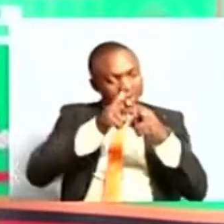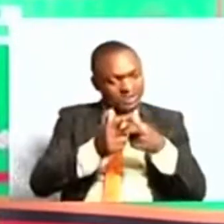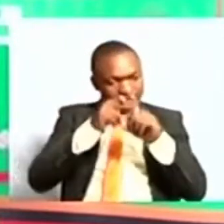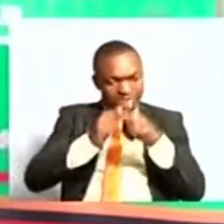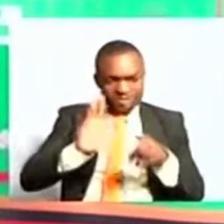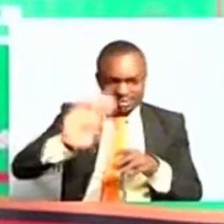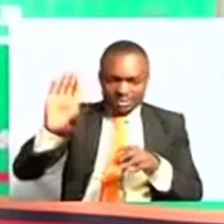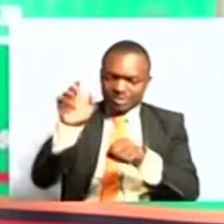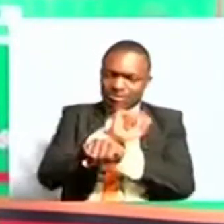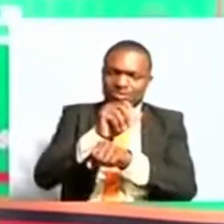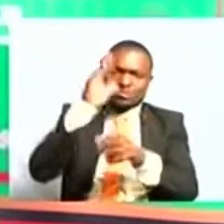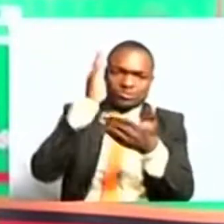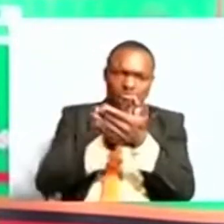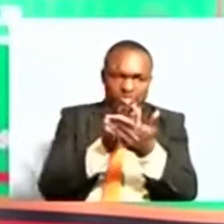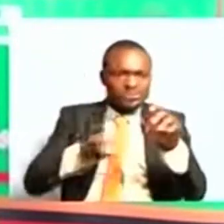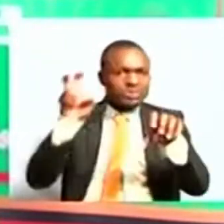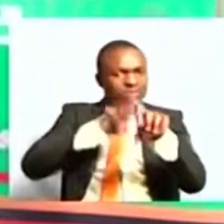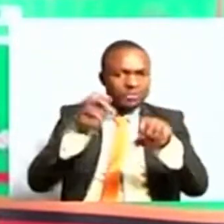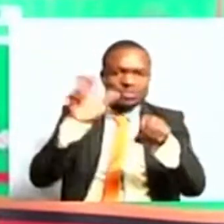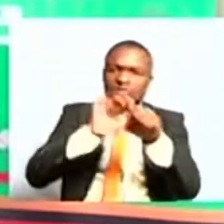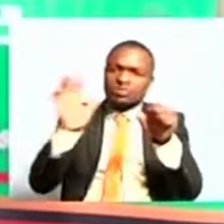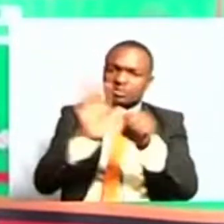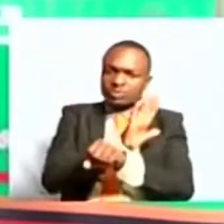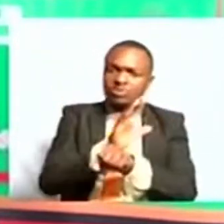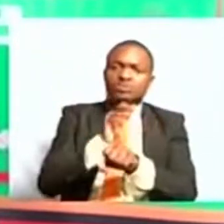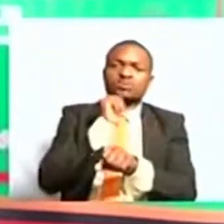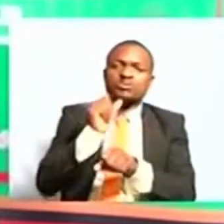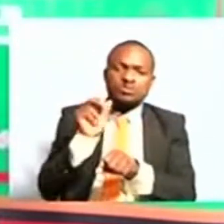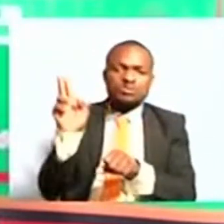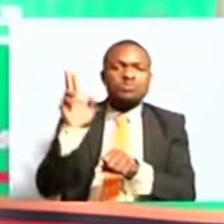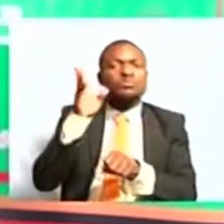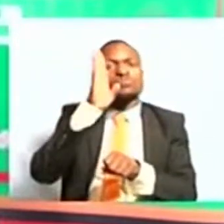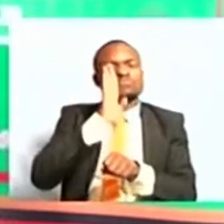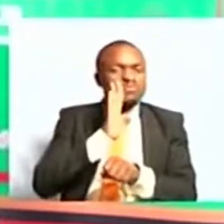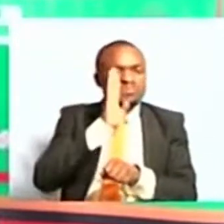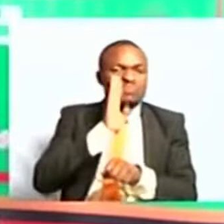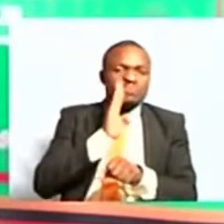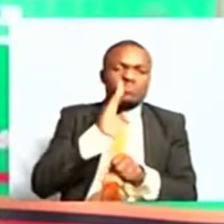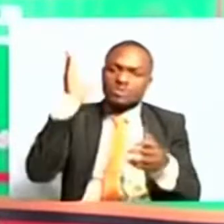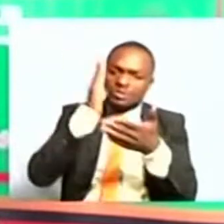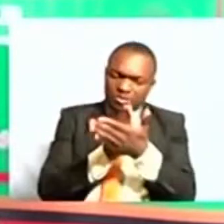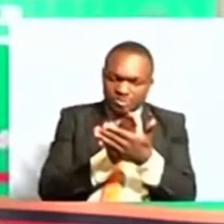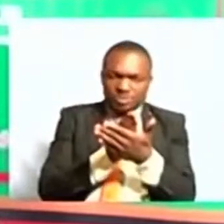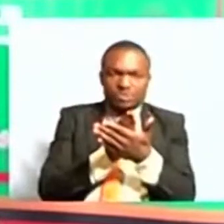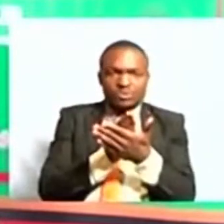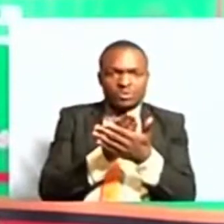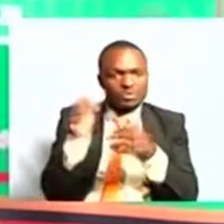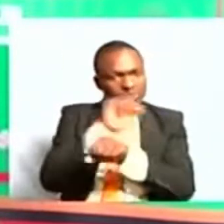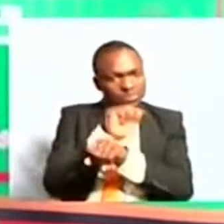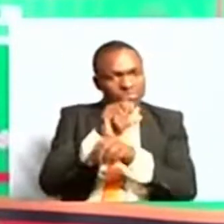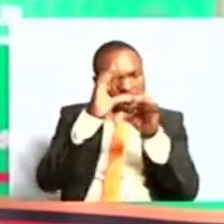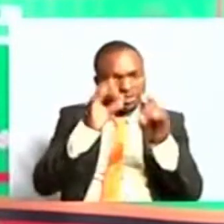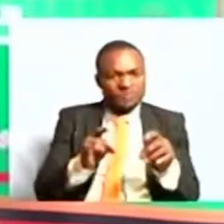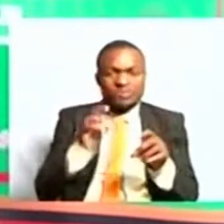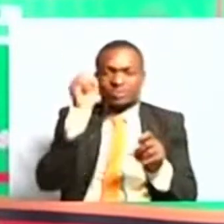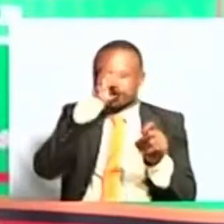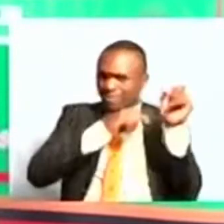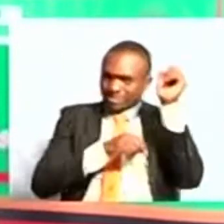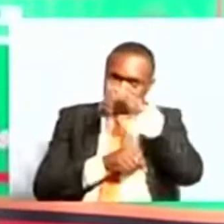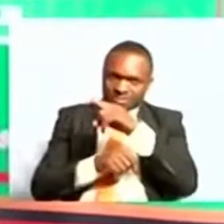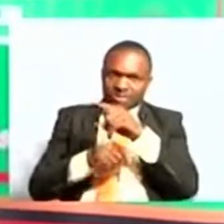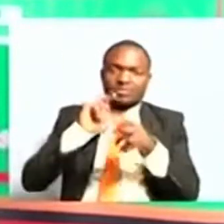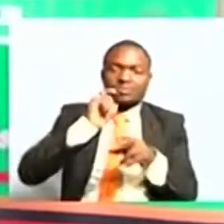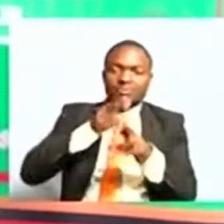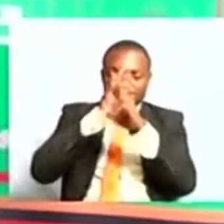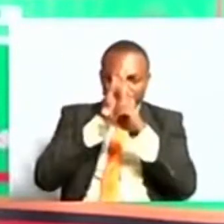stop overloading, stop jubilation with beer in the highway, stop driving when you are stressed or disappointed, and always